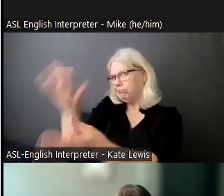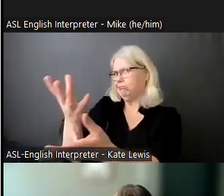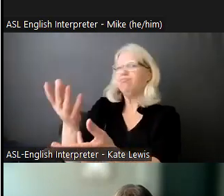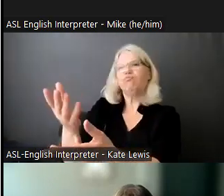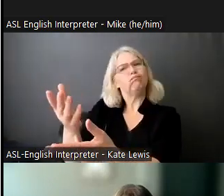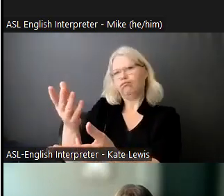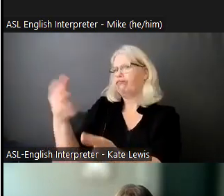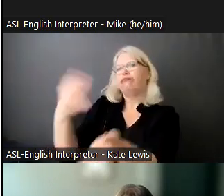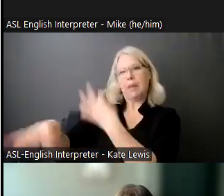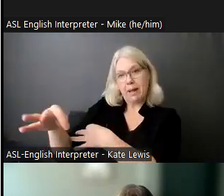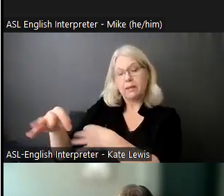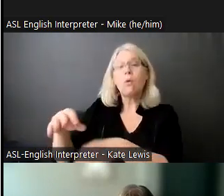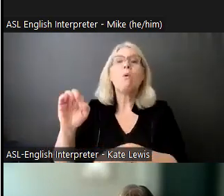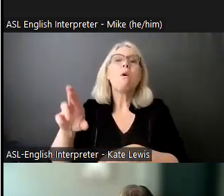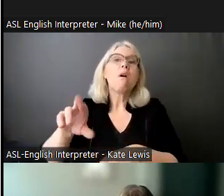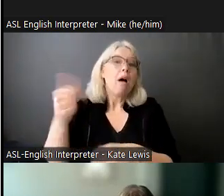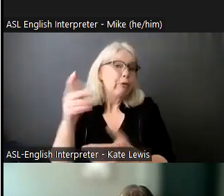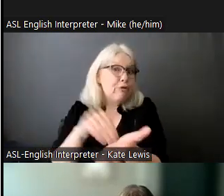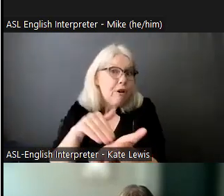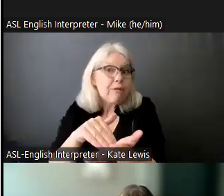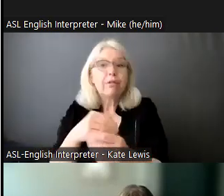care home, they should receive notice as well.